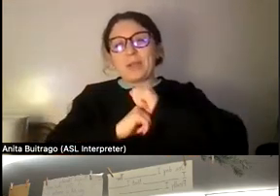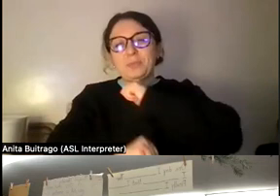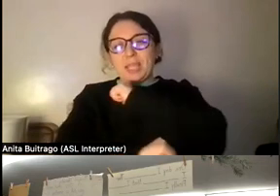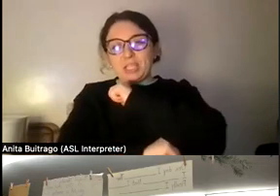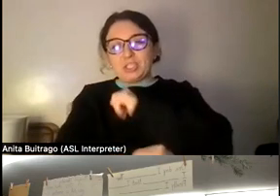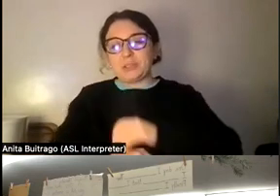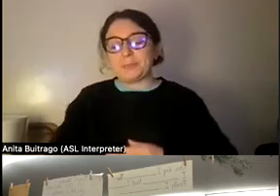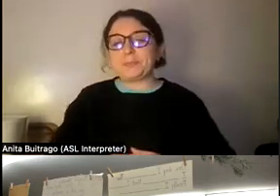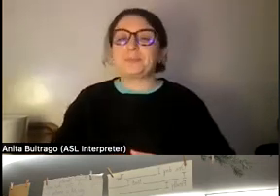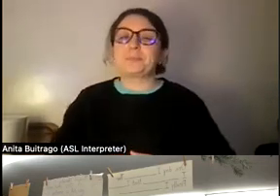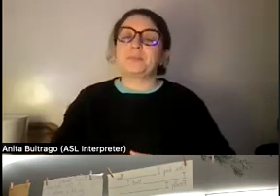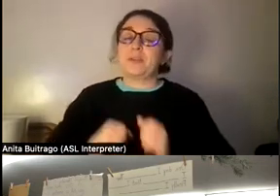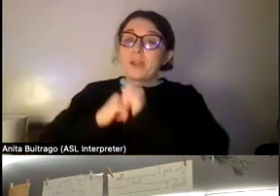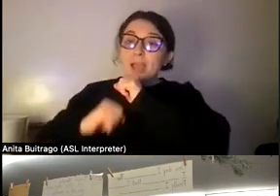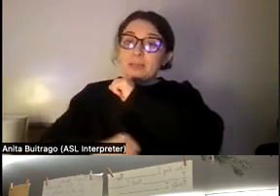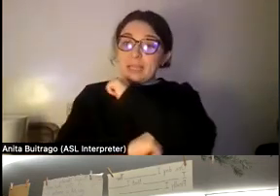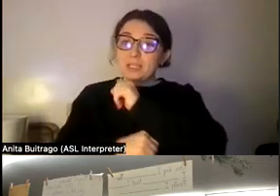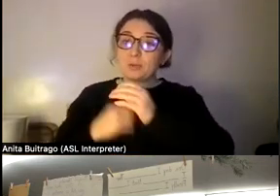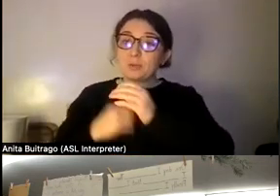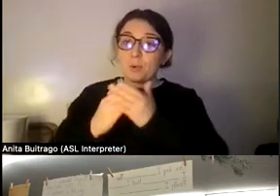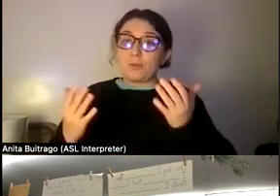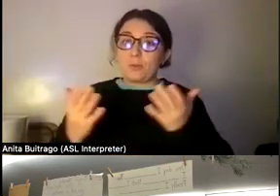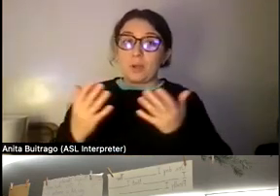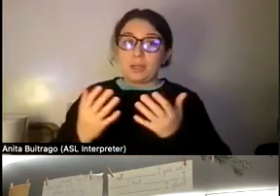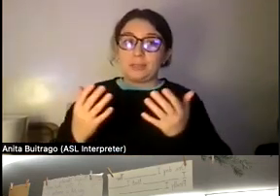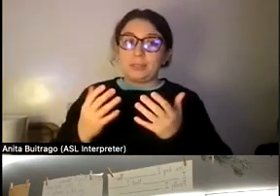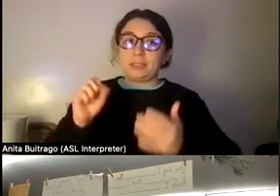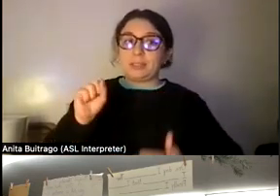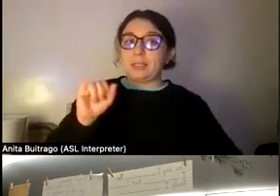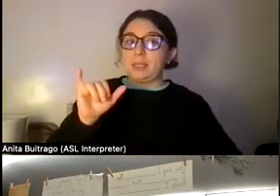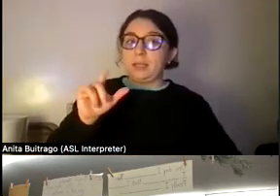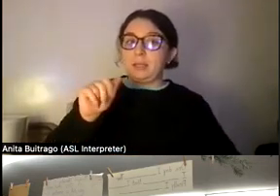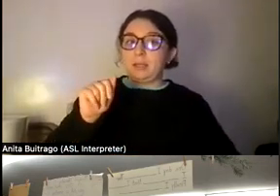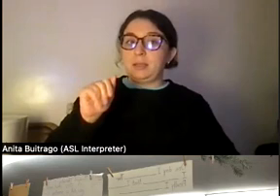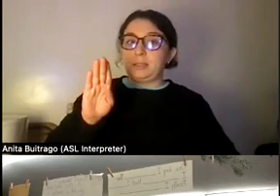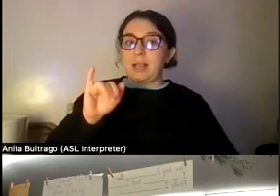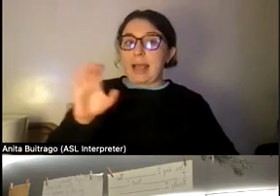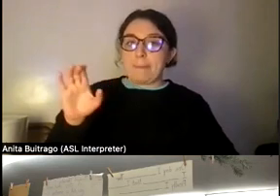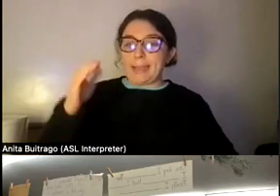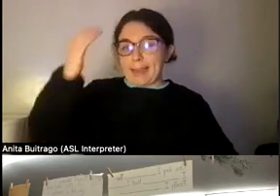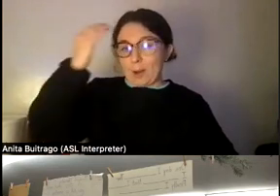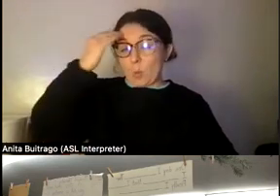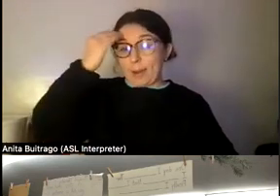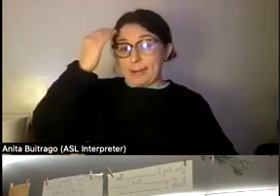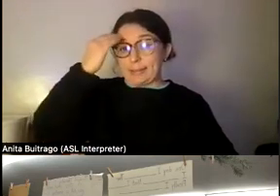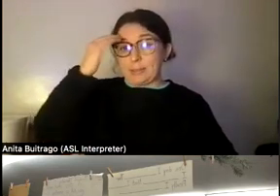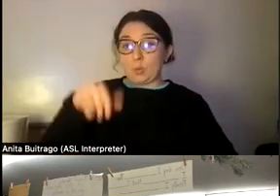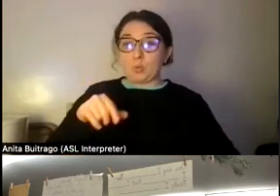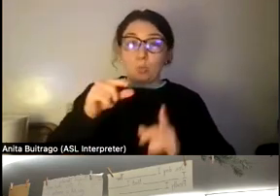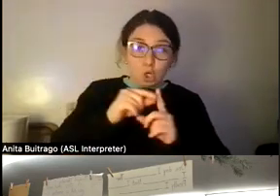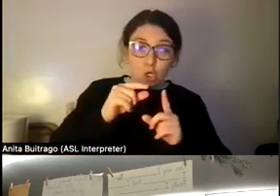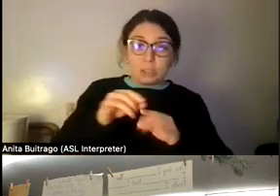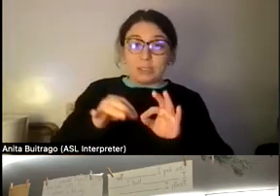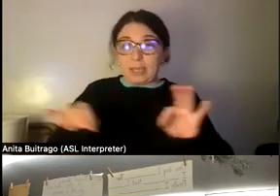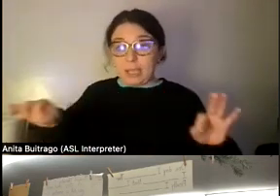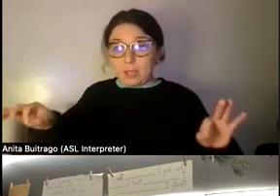foundation is part of syllabic awareness, that the rhythmic unity of words and language, like what Sean